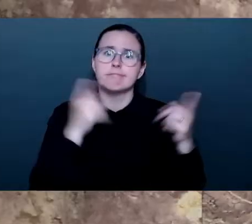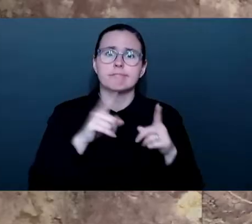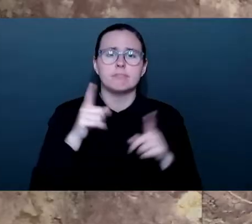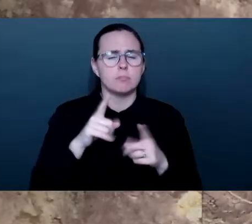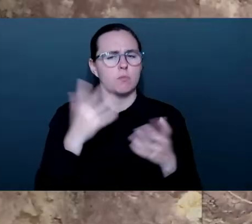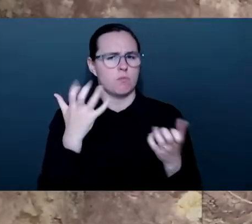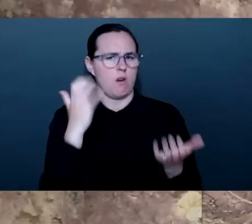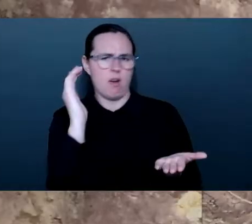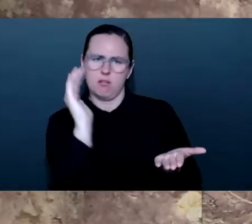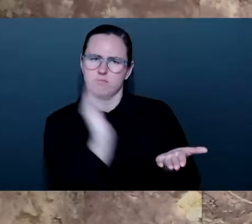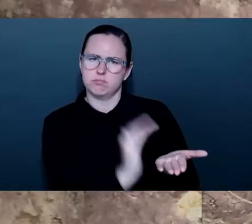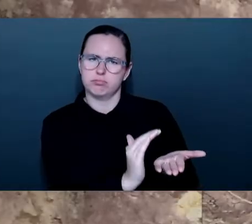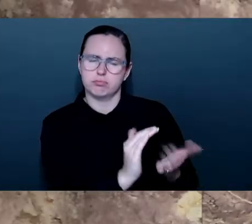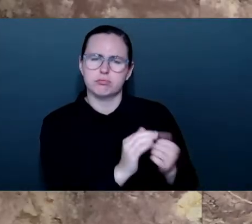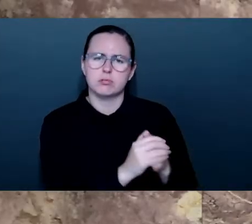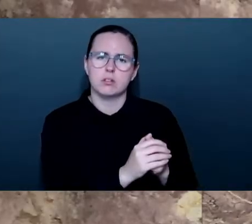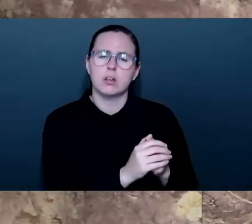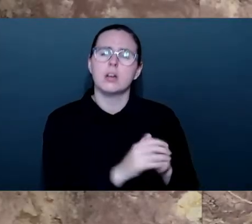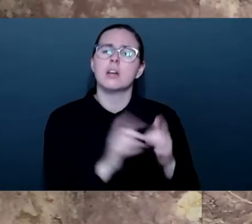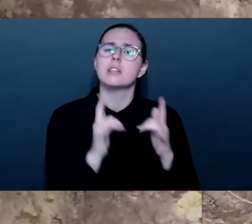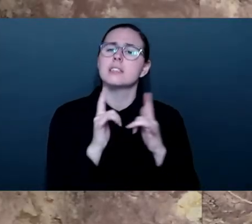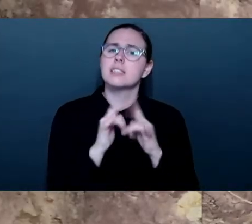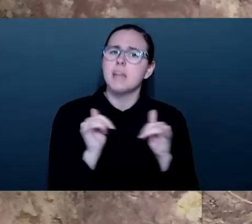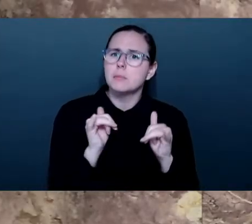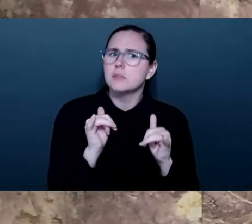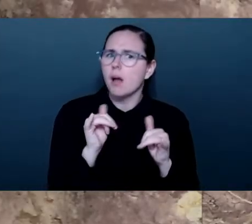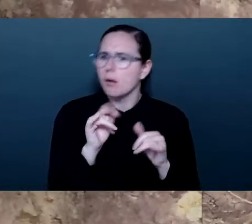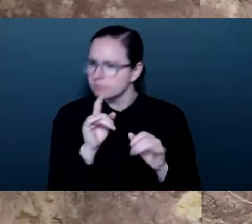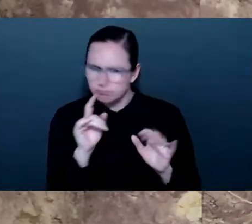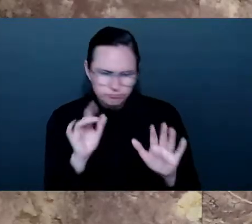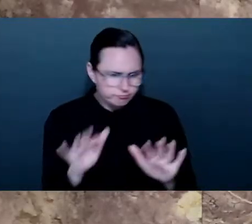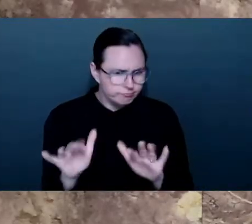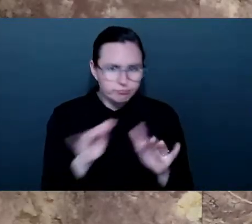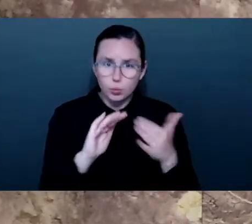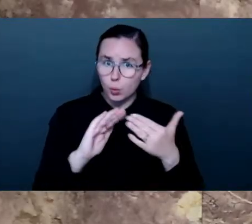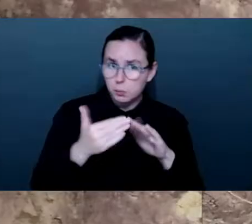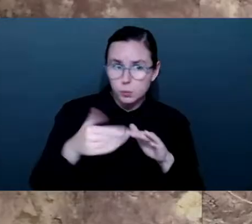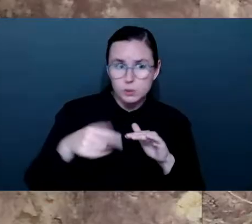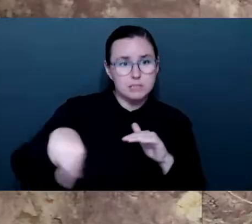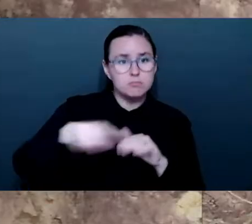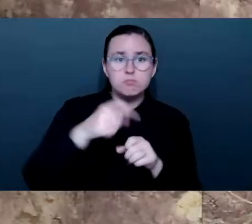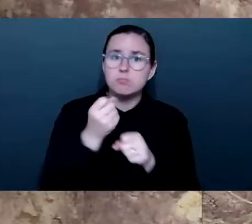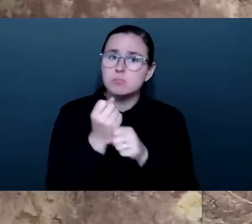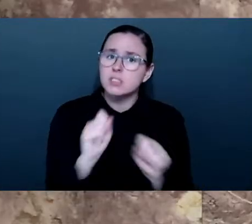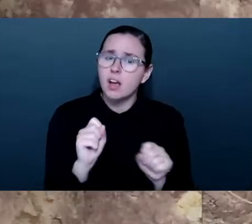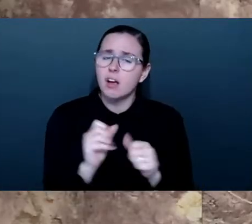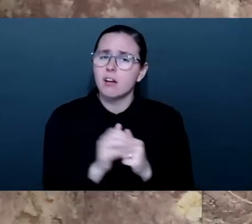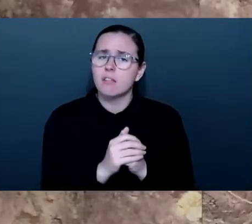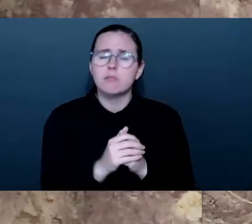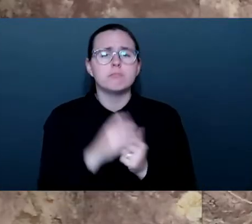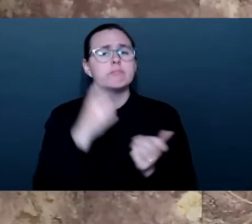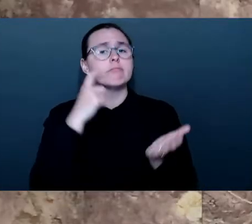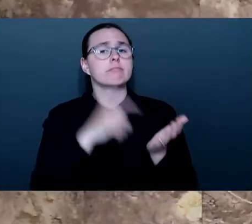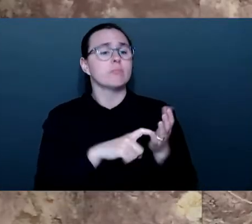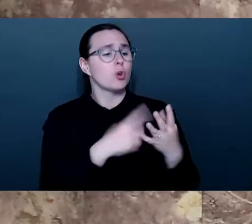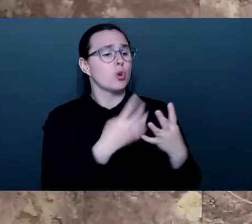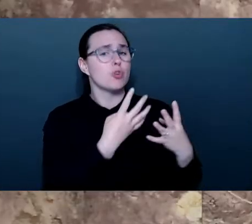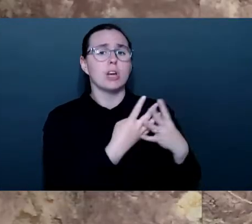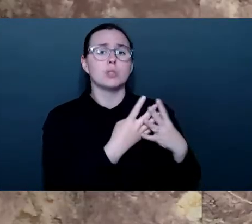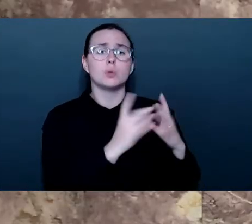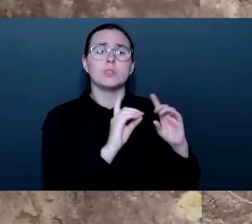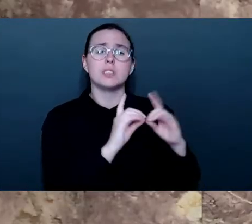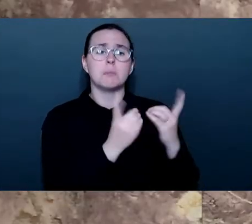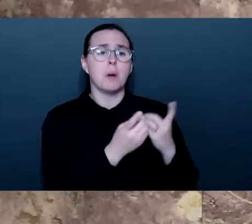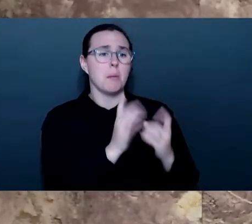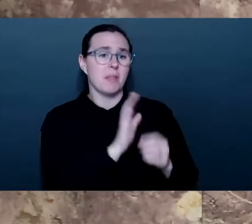We recognize that the work of corrections is vital throughout the province, including, of course, in northern communities,